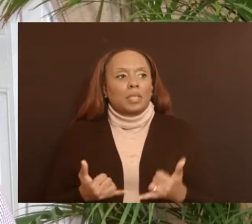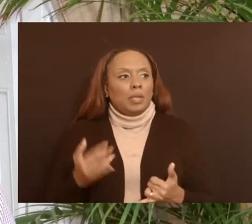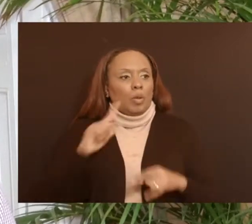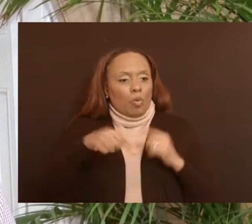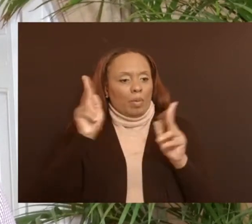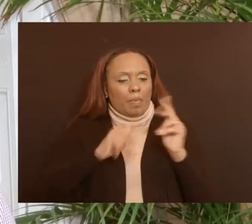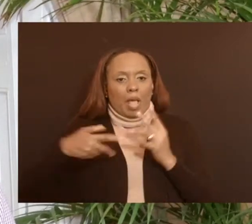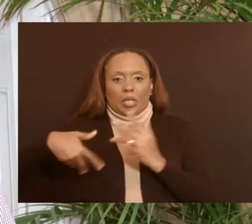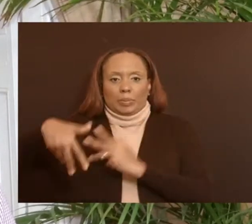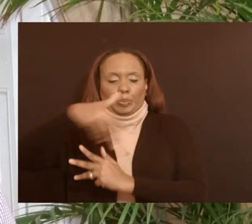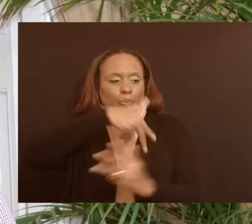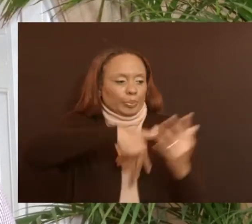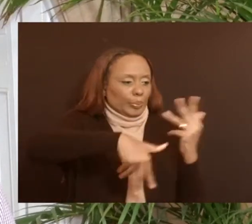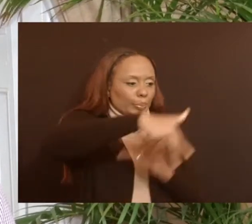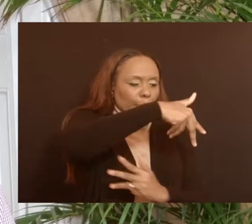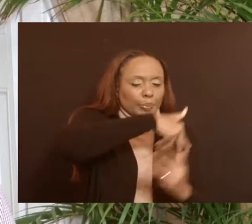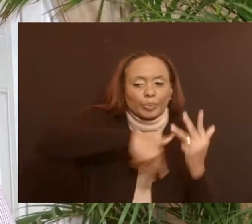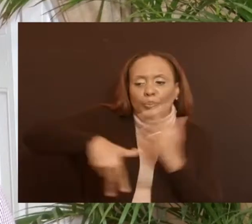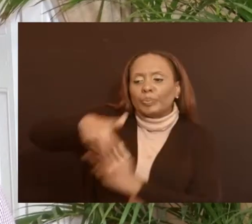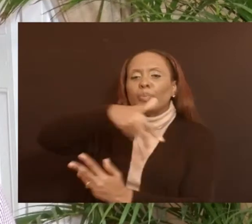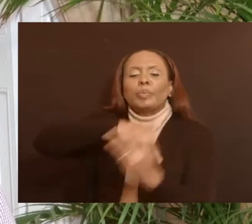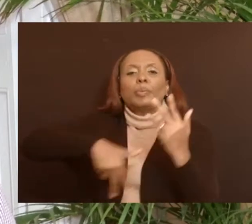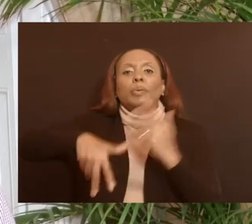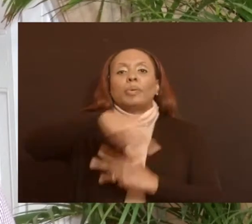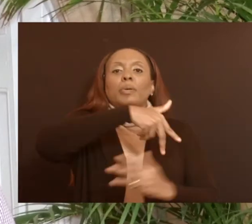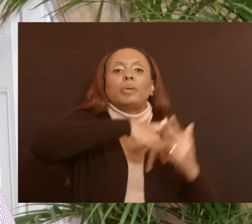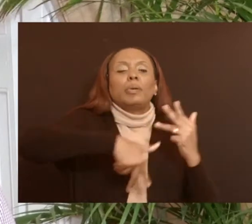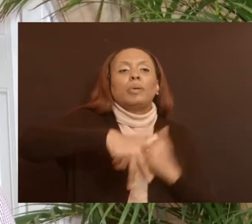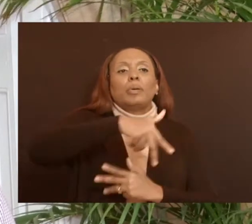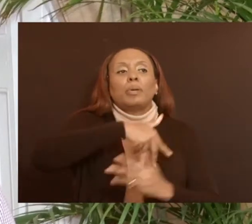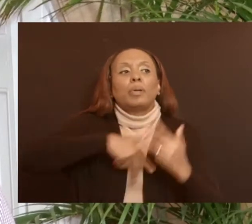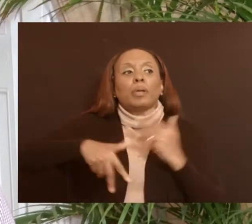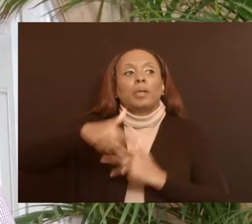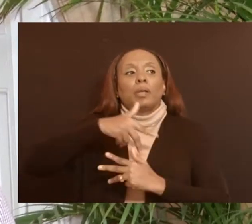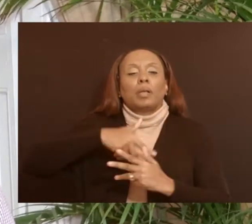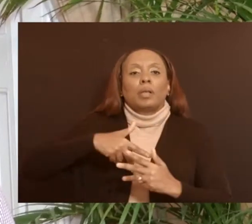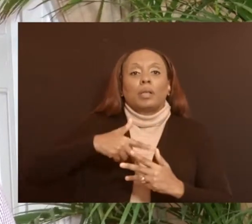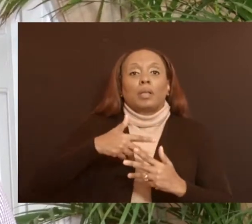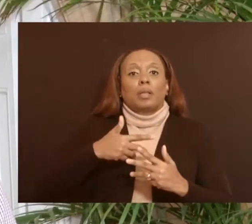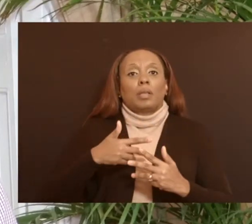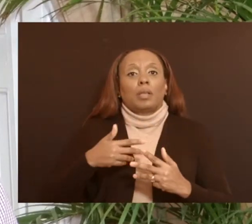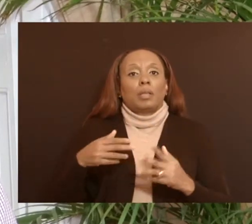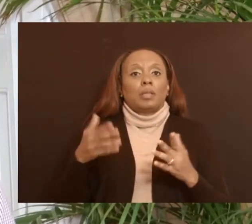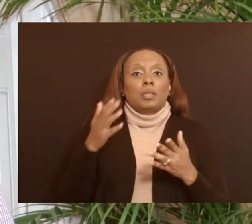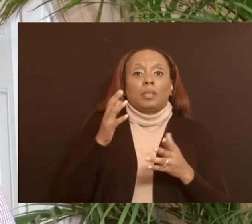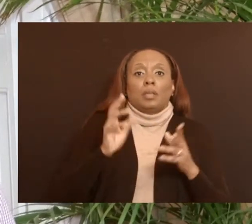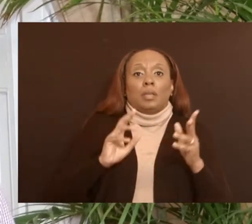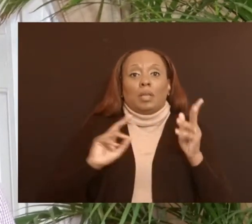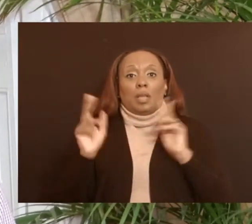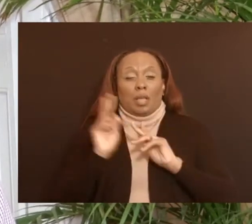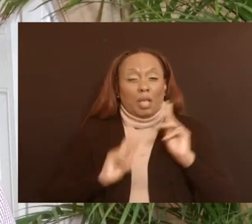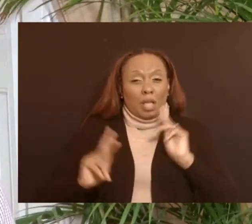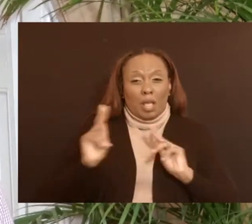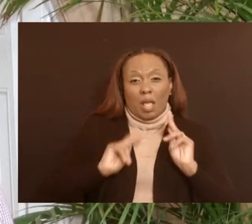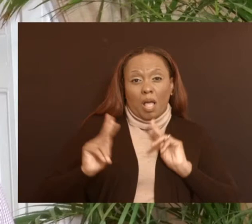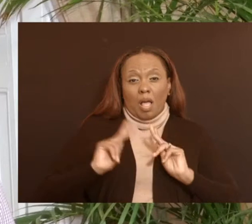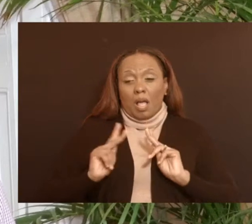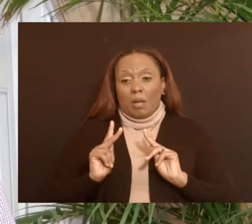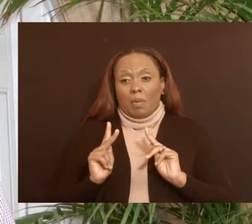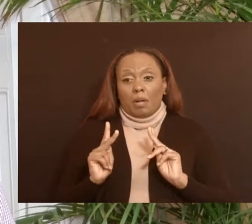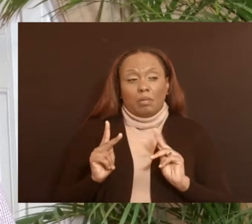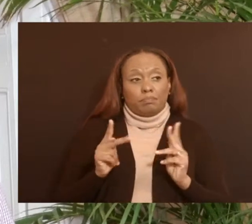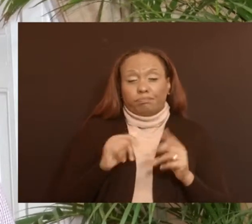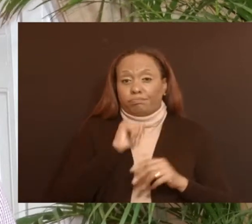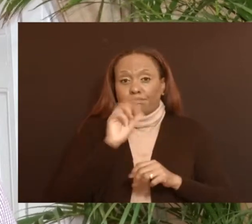person, if we indeed had let our guard down. So I hope that answers the question.